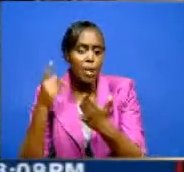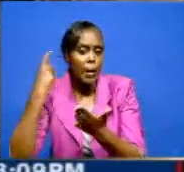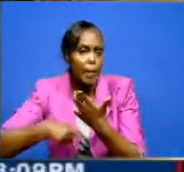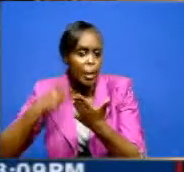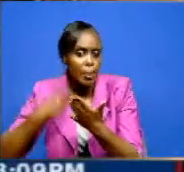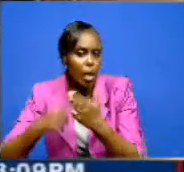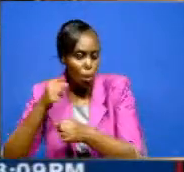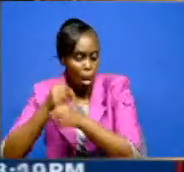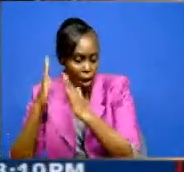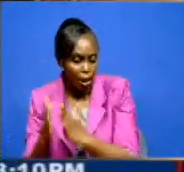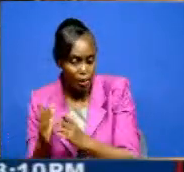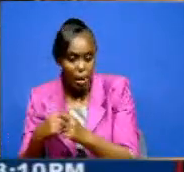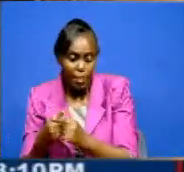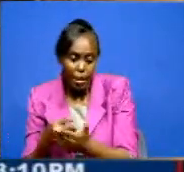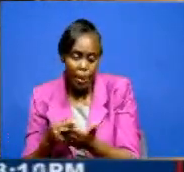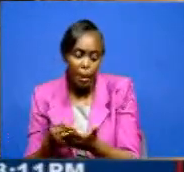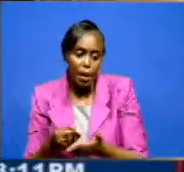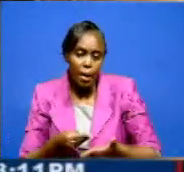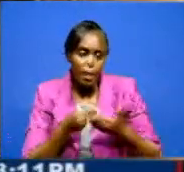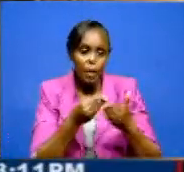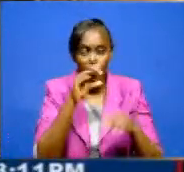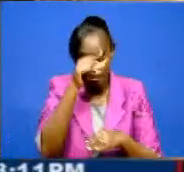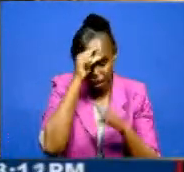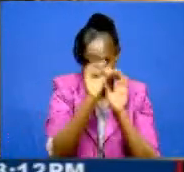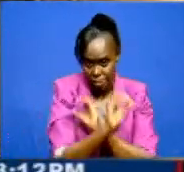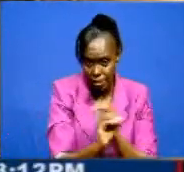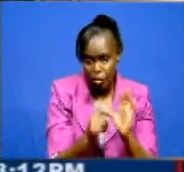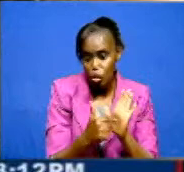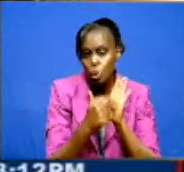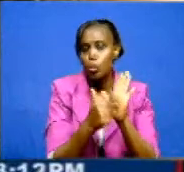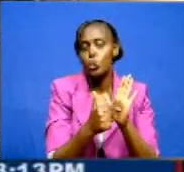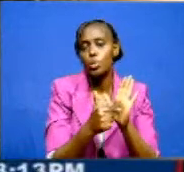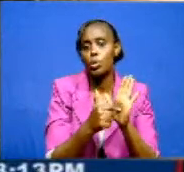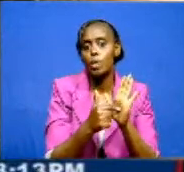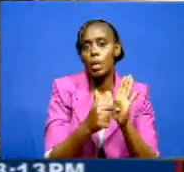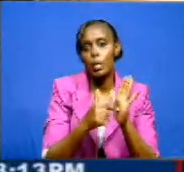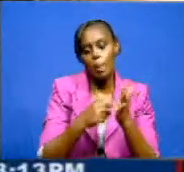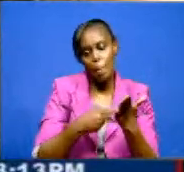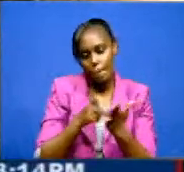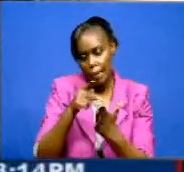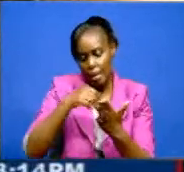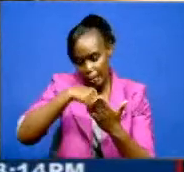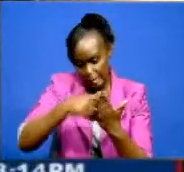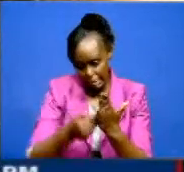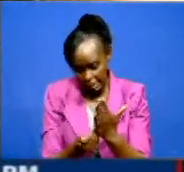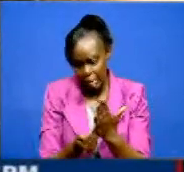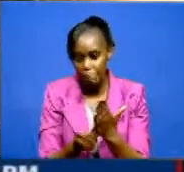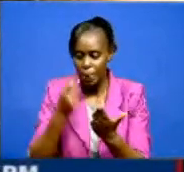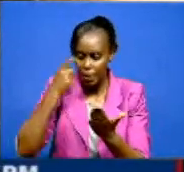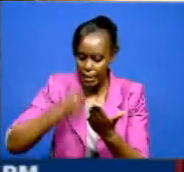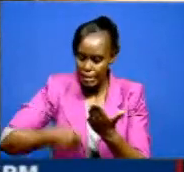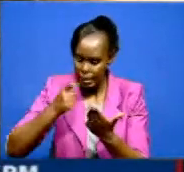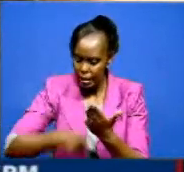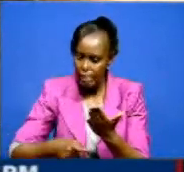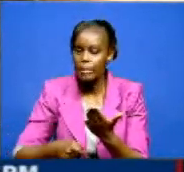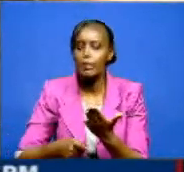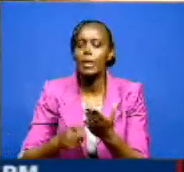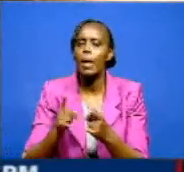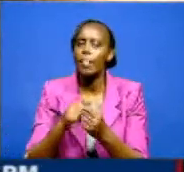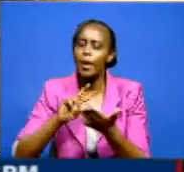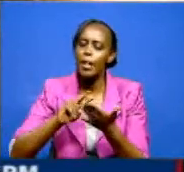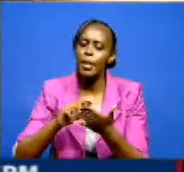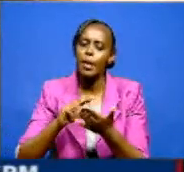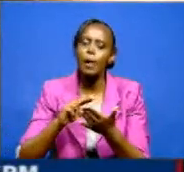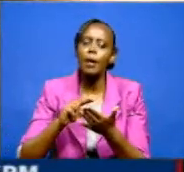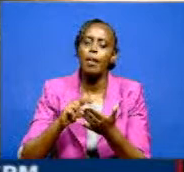their workers, and even sometimes it is reflected in their pay slips that they have been deducted and failed to be remitted